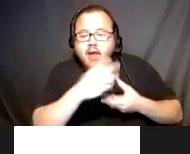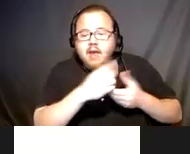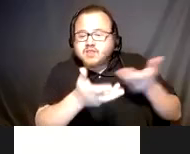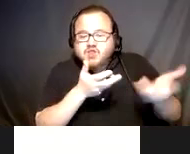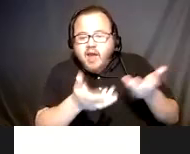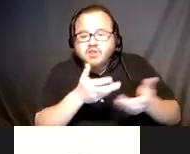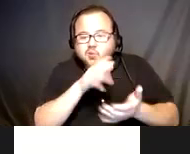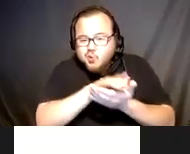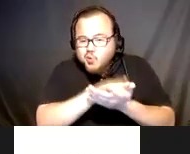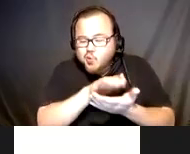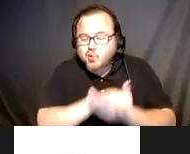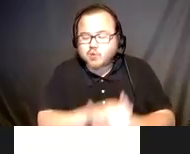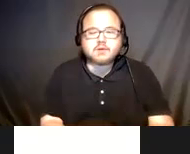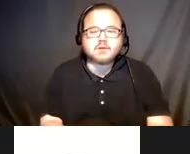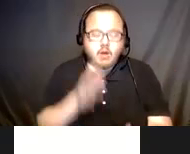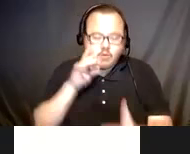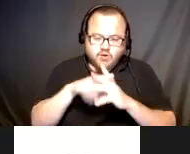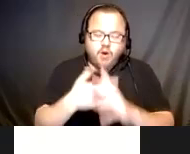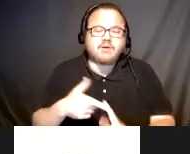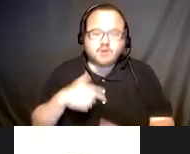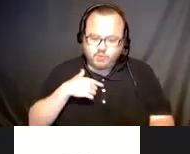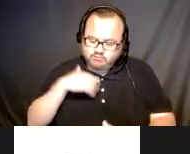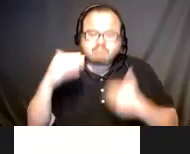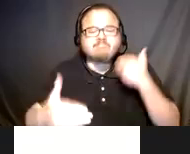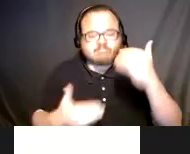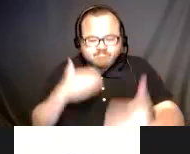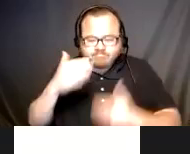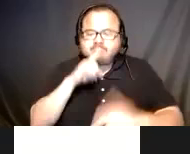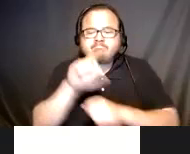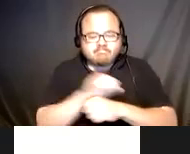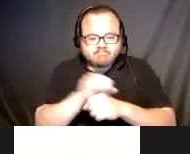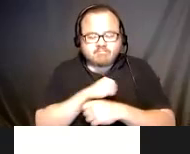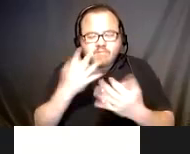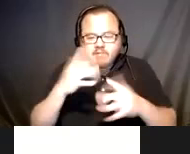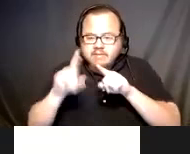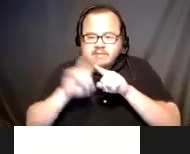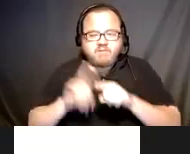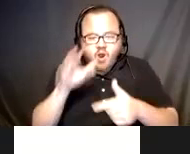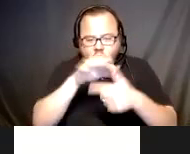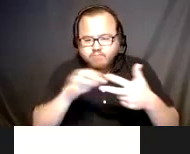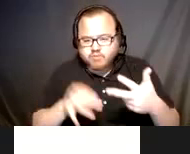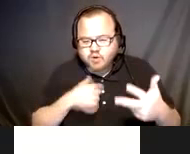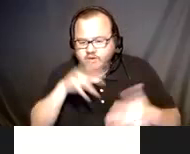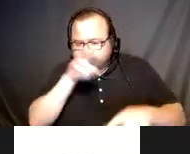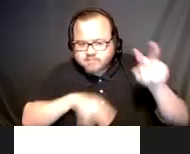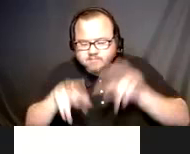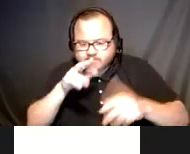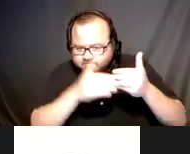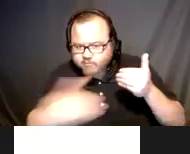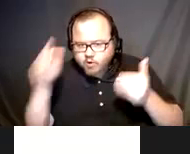start. We are making progress, and we have a lot of options that we're looking into moving forward